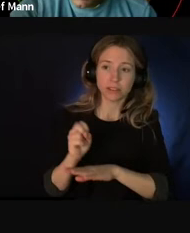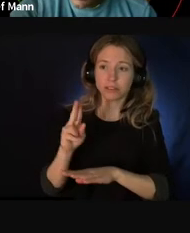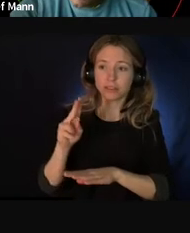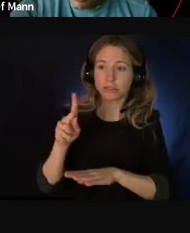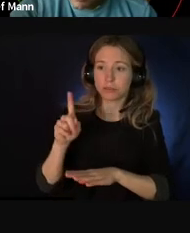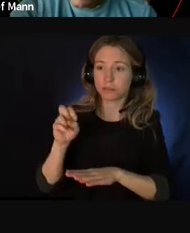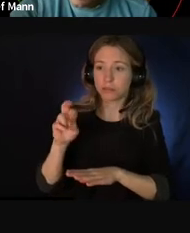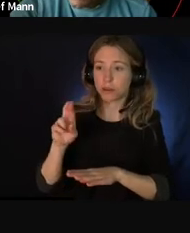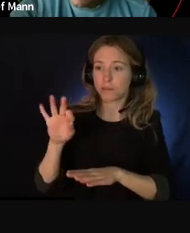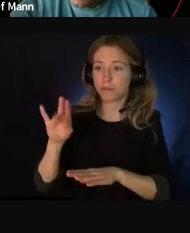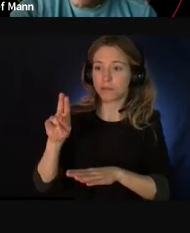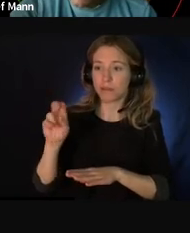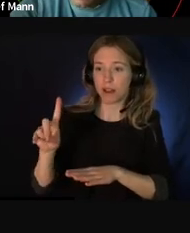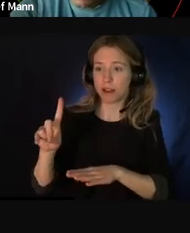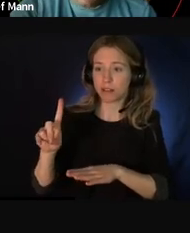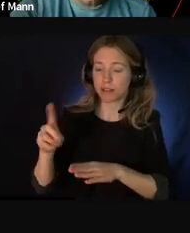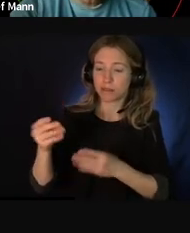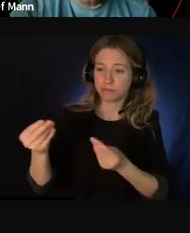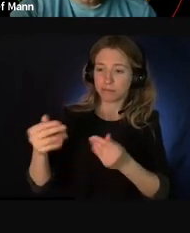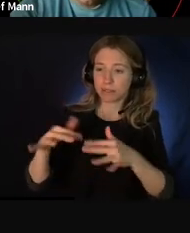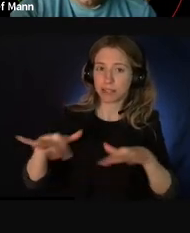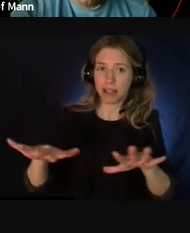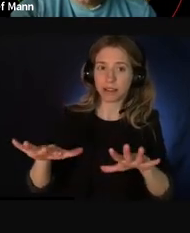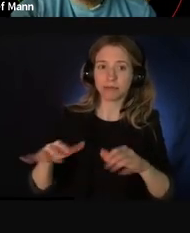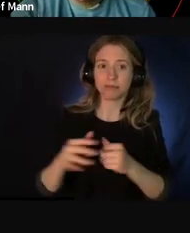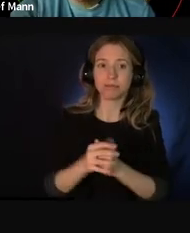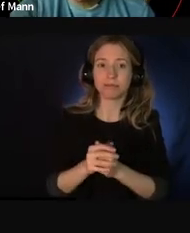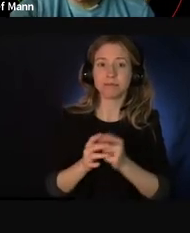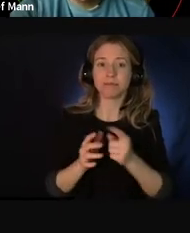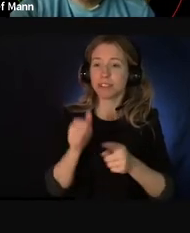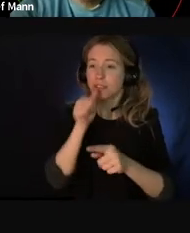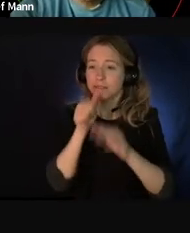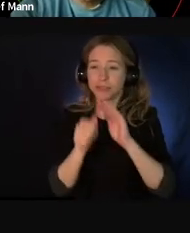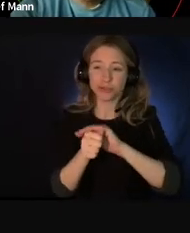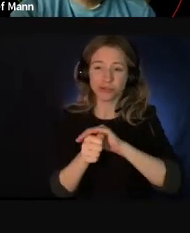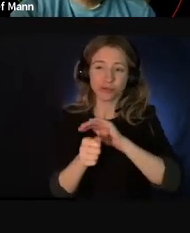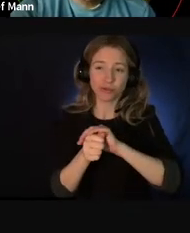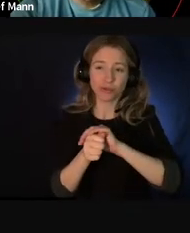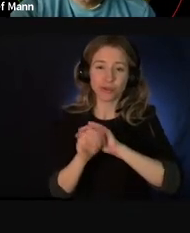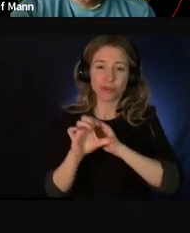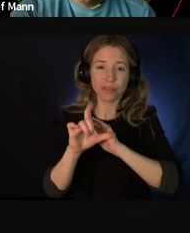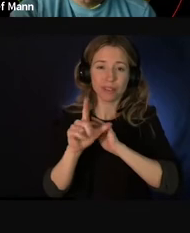This is the Turtle Clan of the Ramapolanapi Nation. Next page.